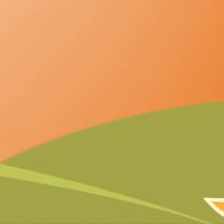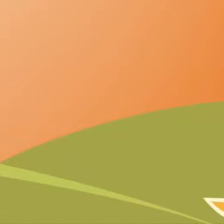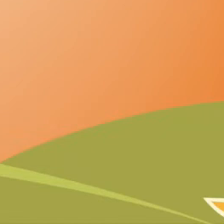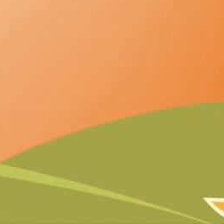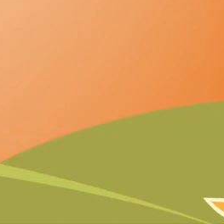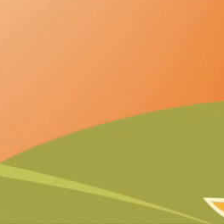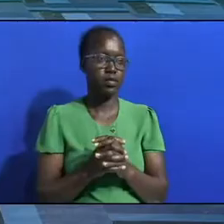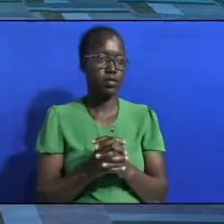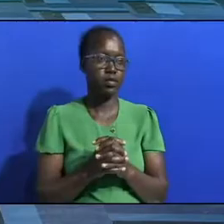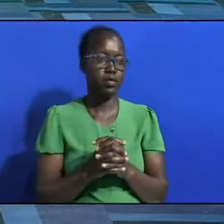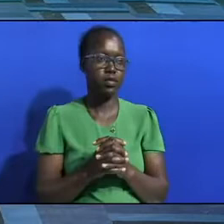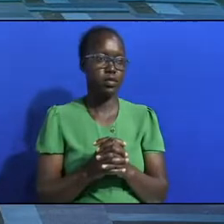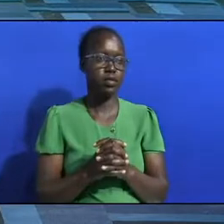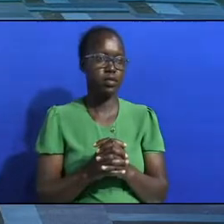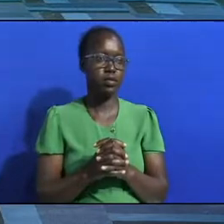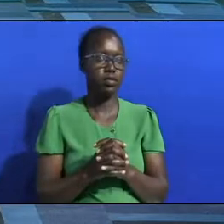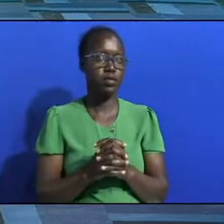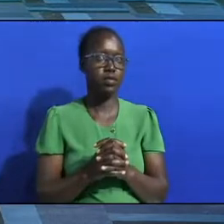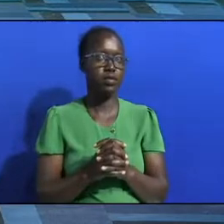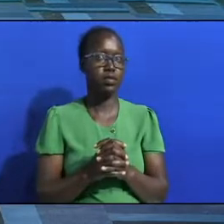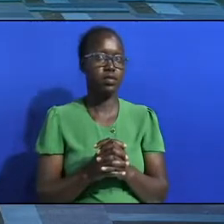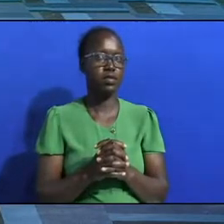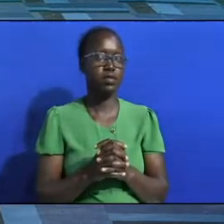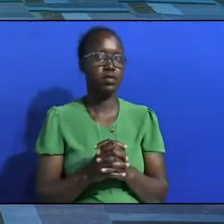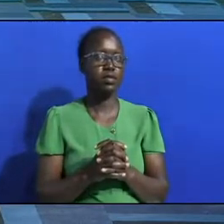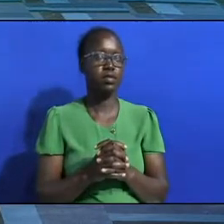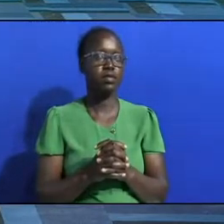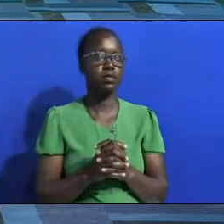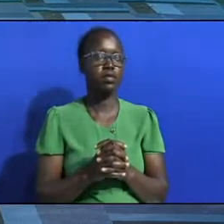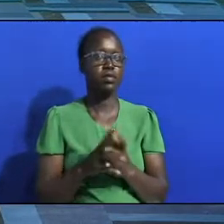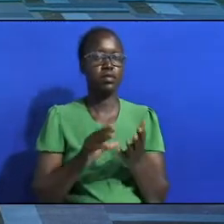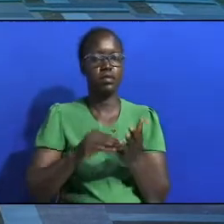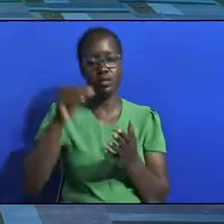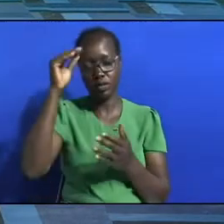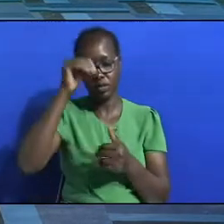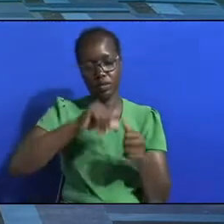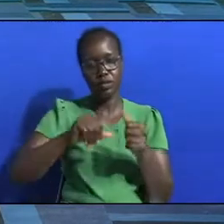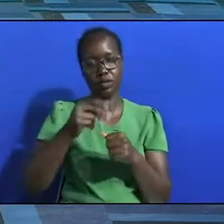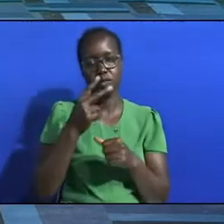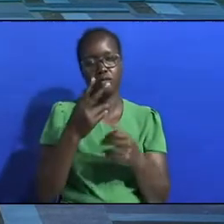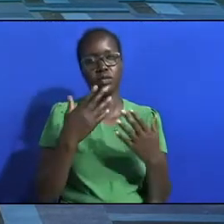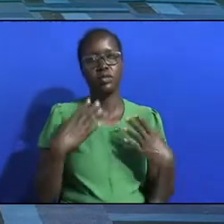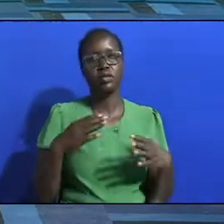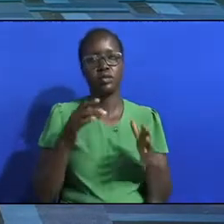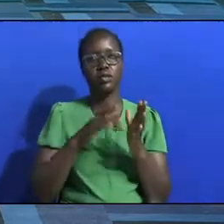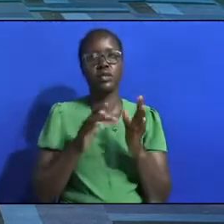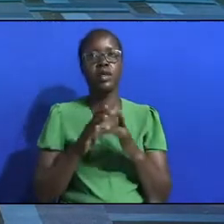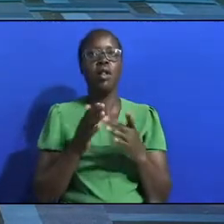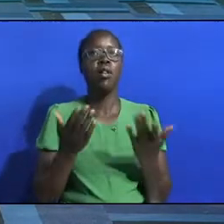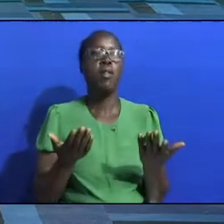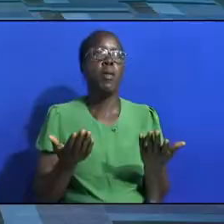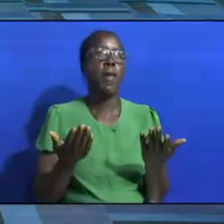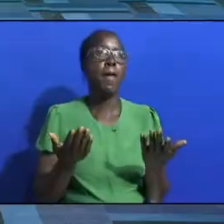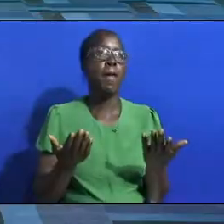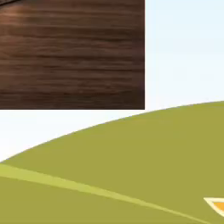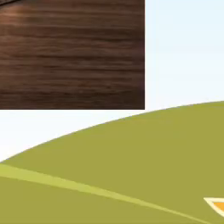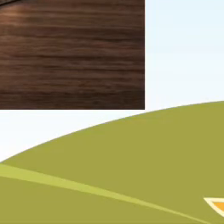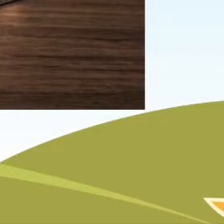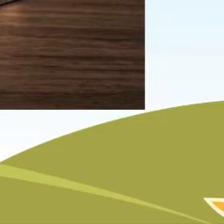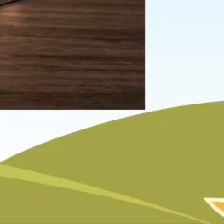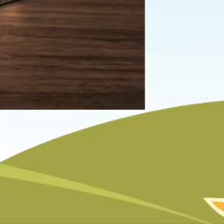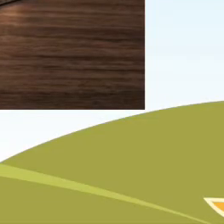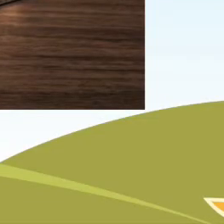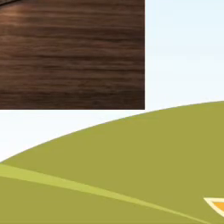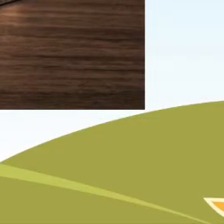The gift of freedom. And we're going to learn about two people in the Bible who used